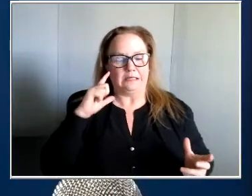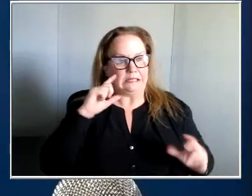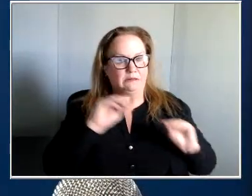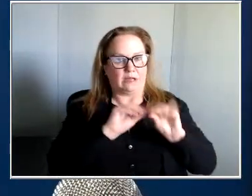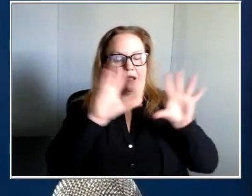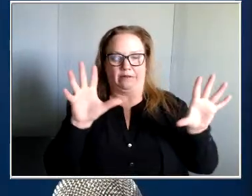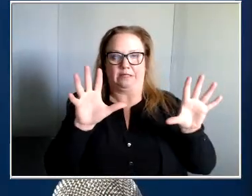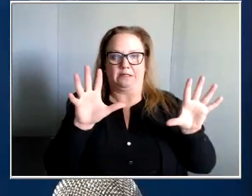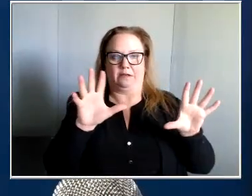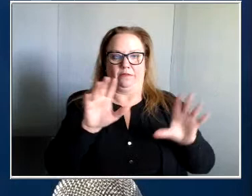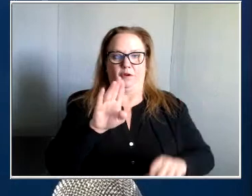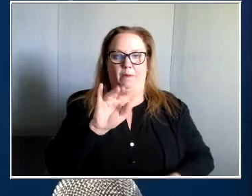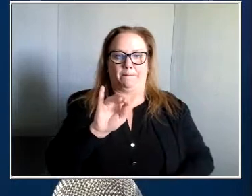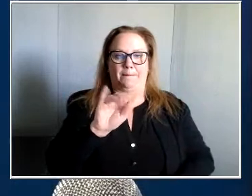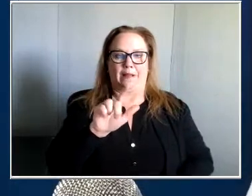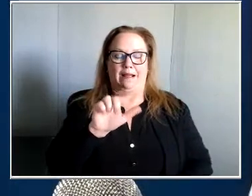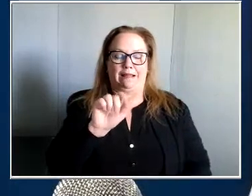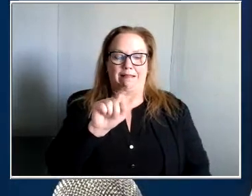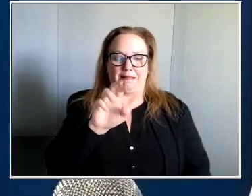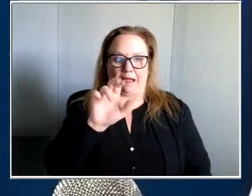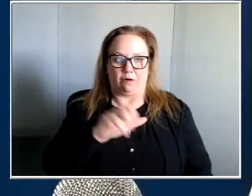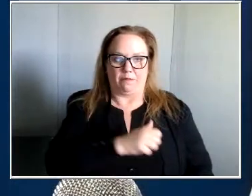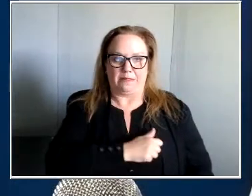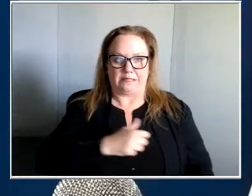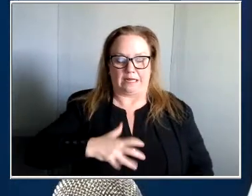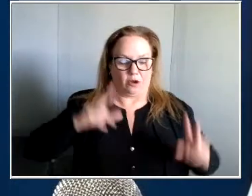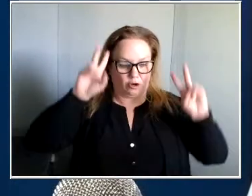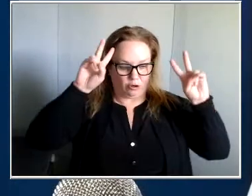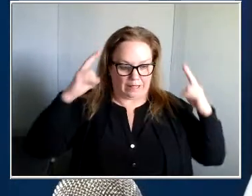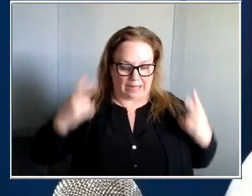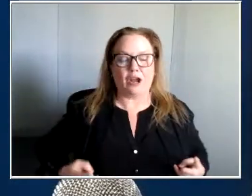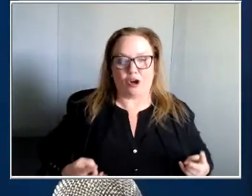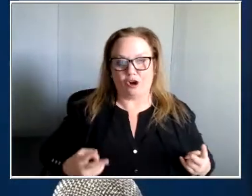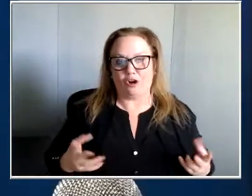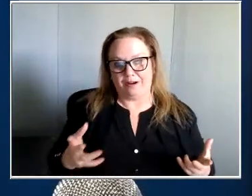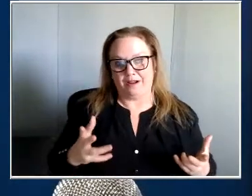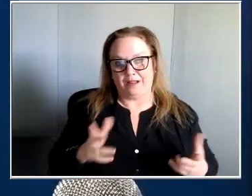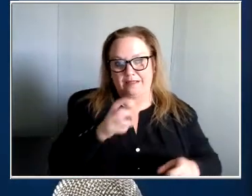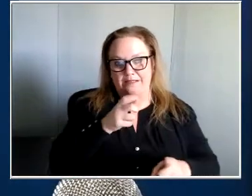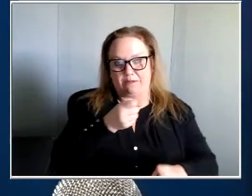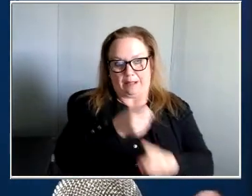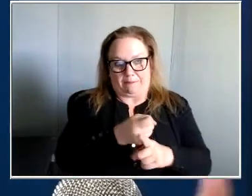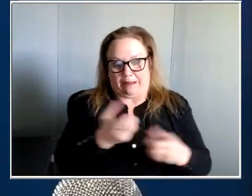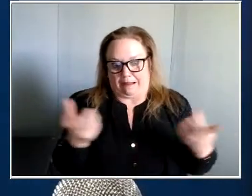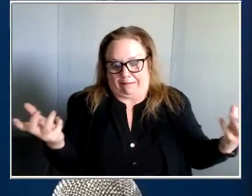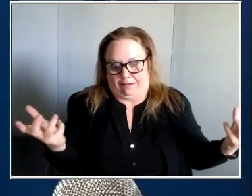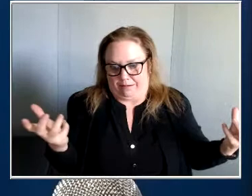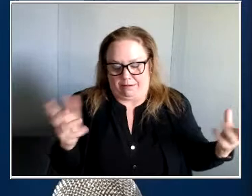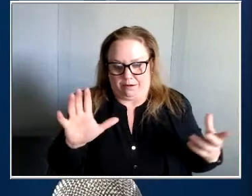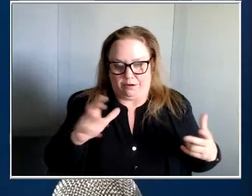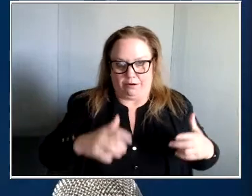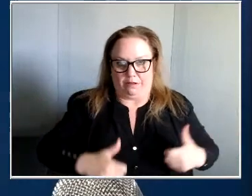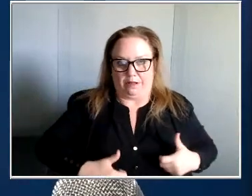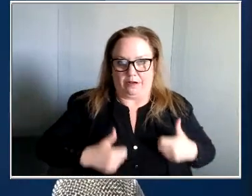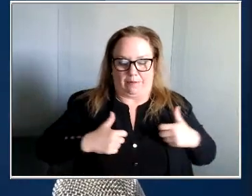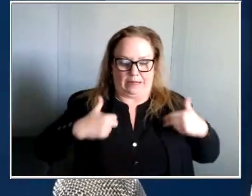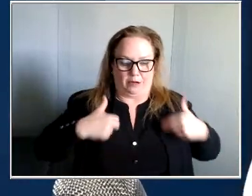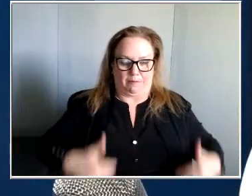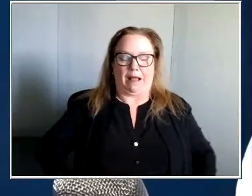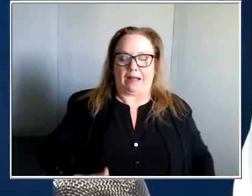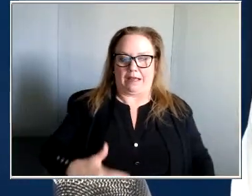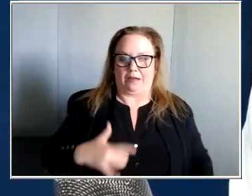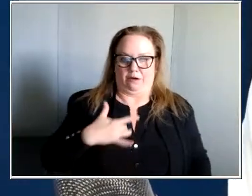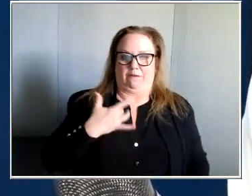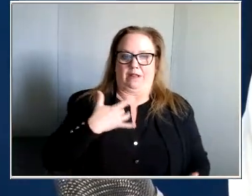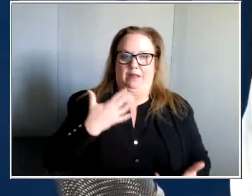have a bilateral mastectomy or you lose your hair, that's going to have a bad impact on your body image and